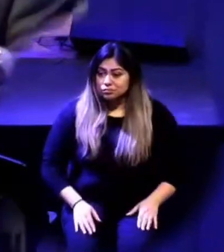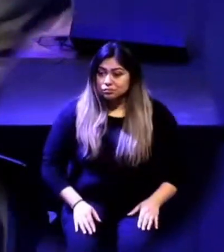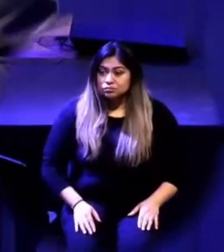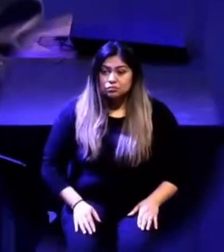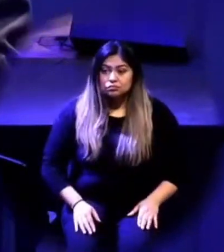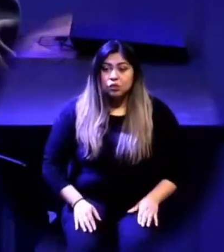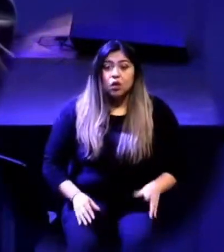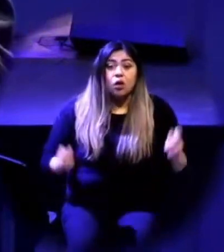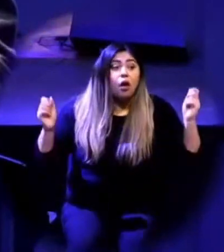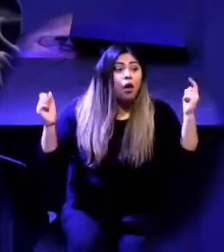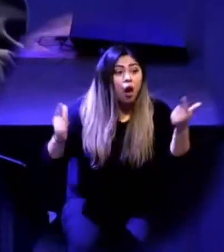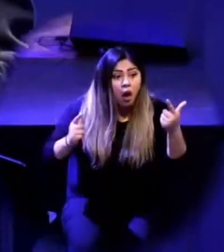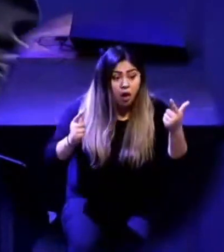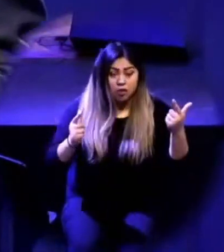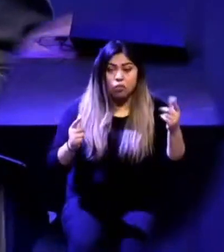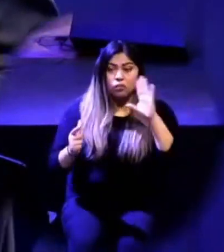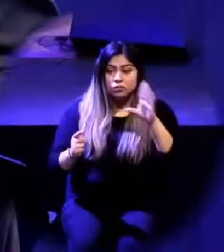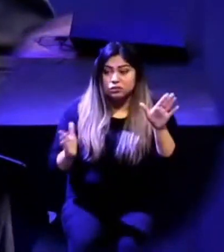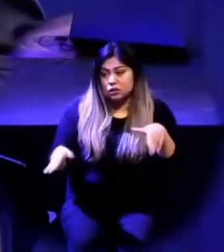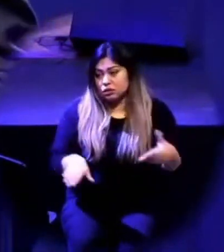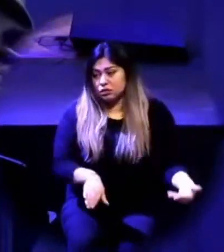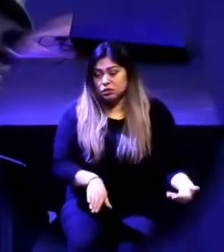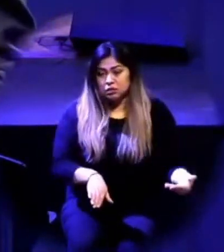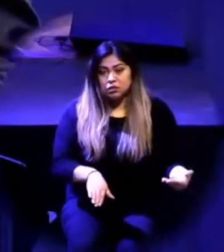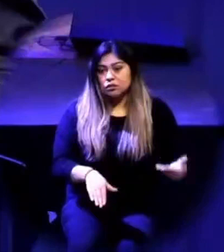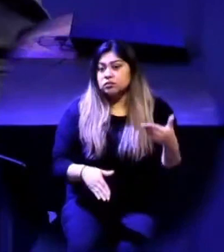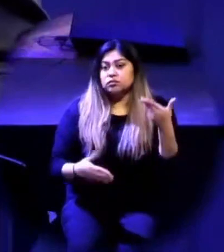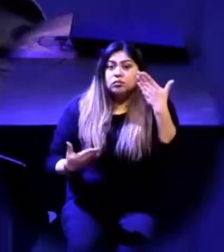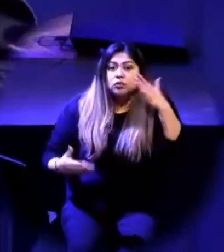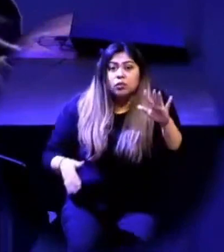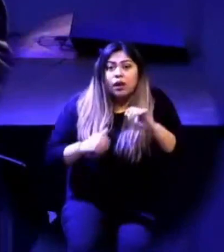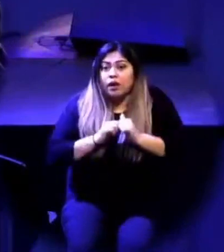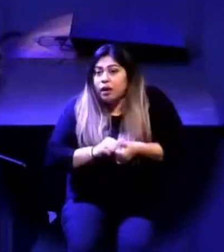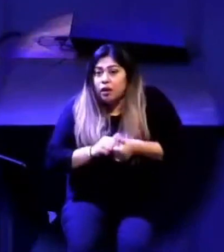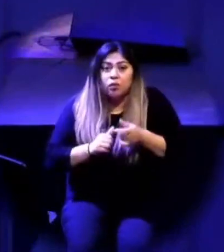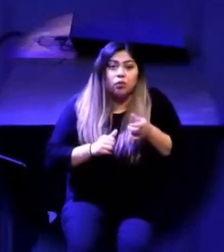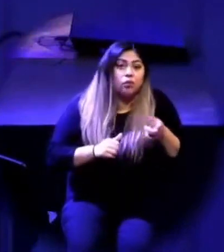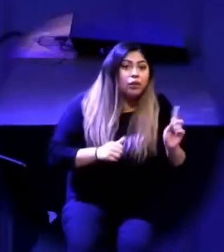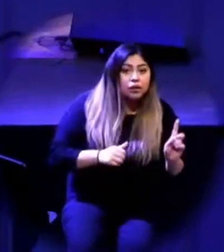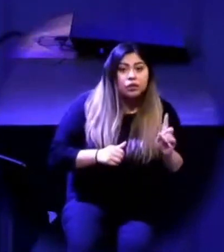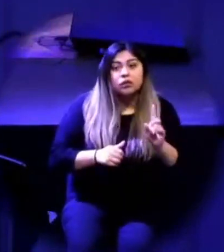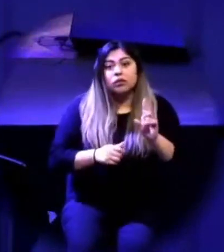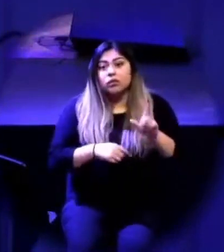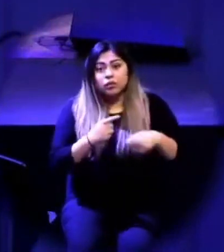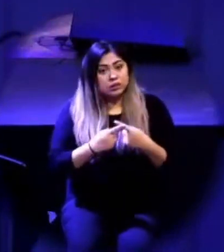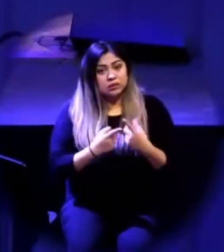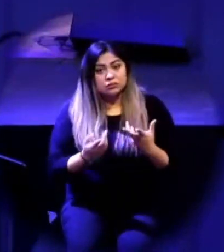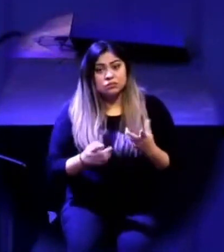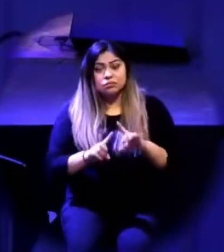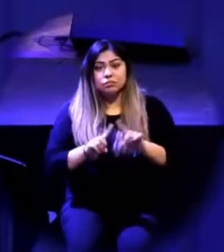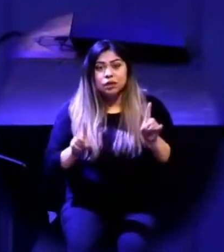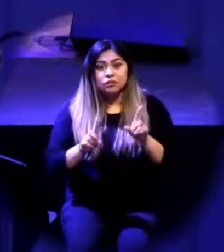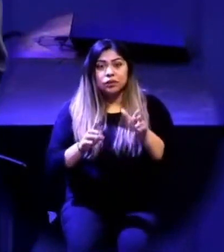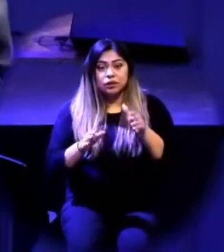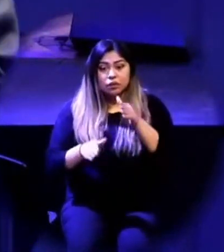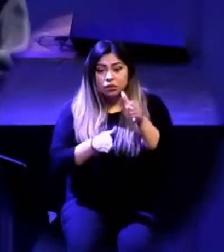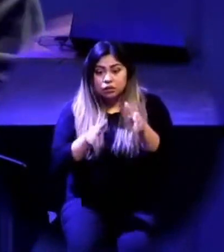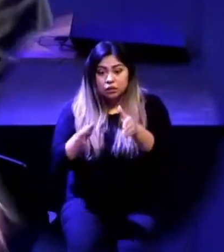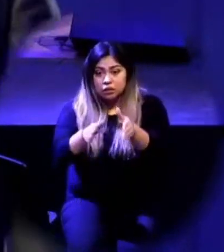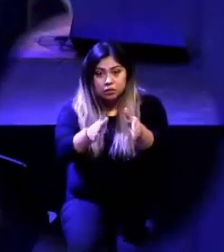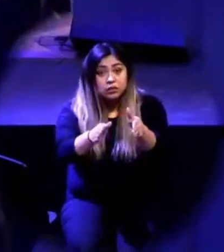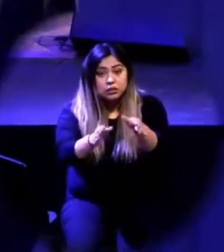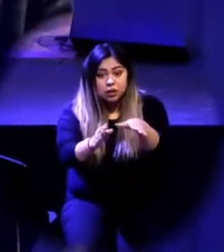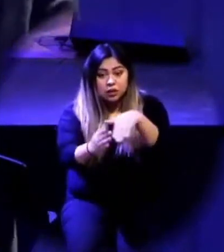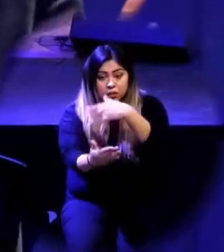don't know when, we don't know where, we don't know how, but we are on the road to our deaths. A few years ago, the